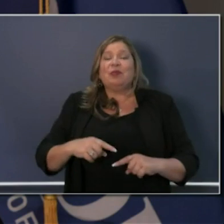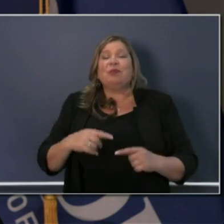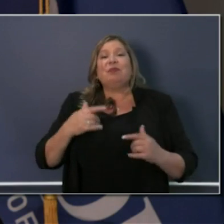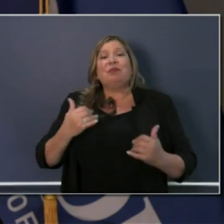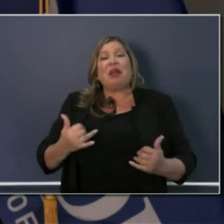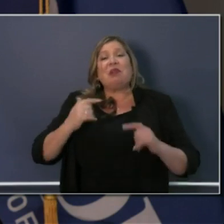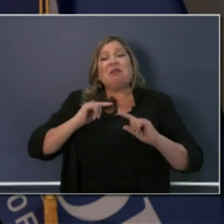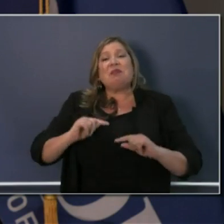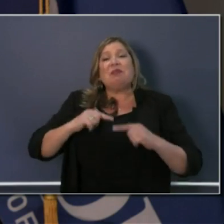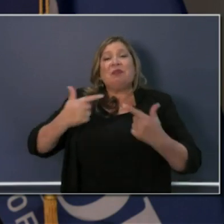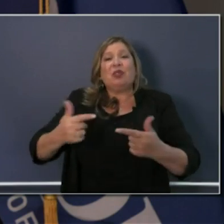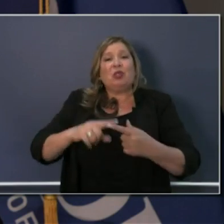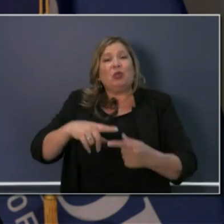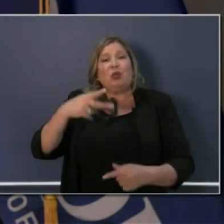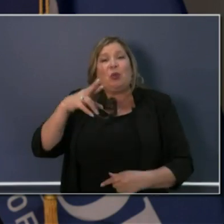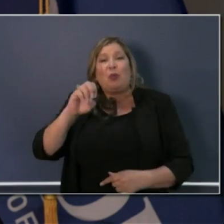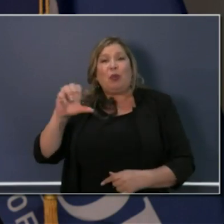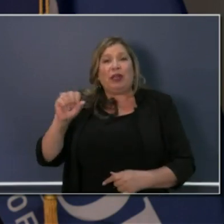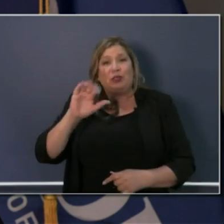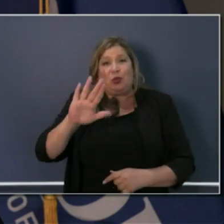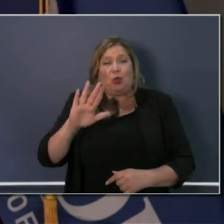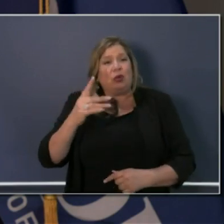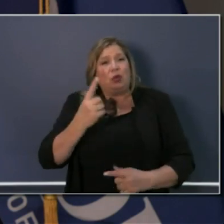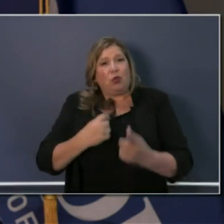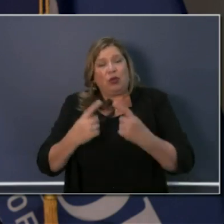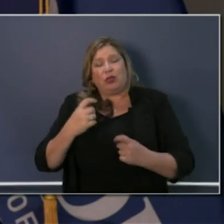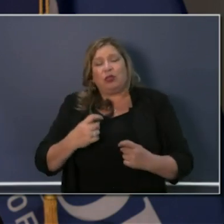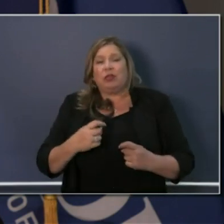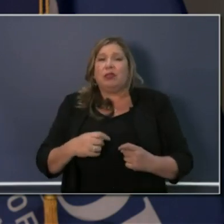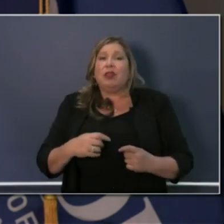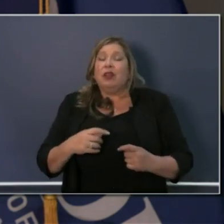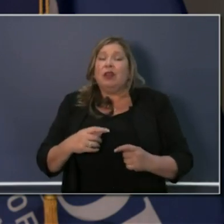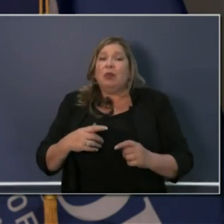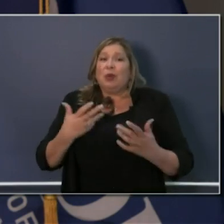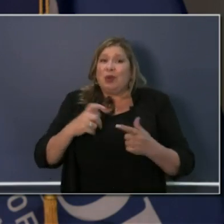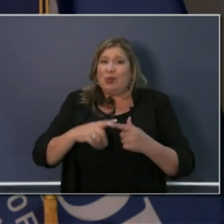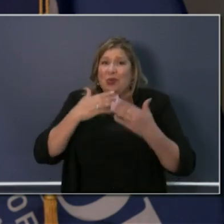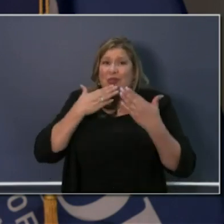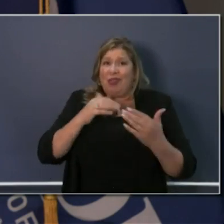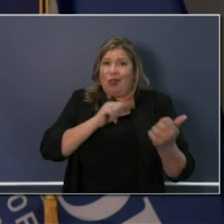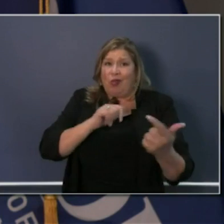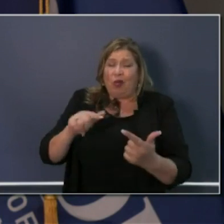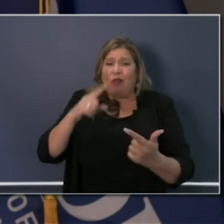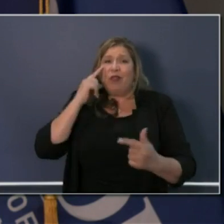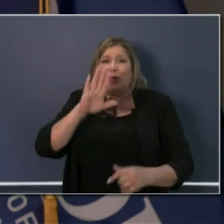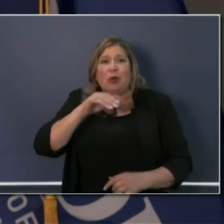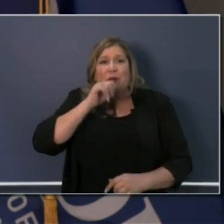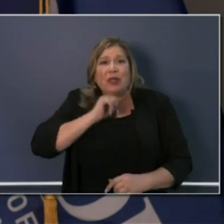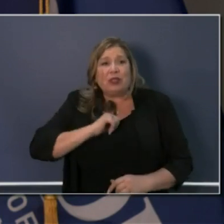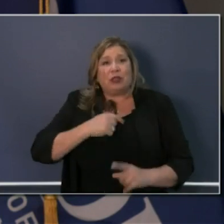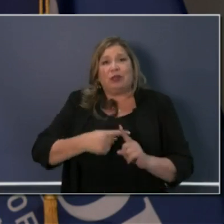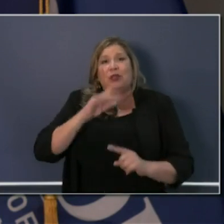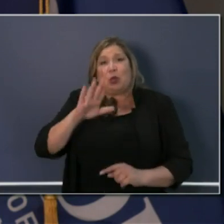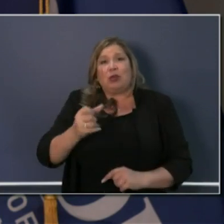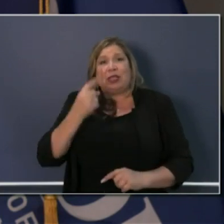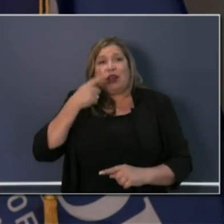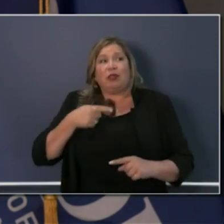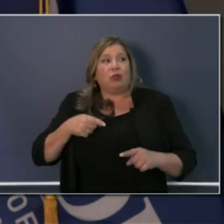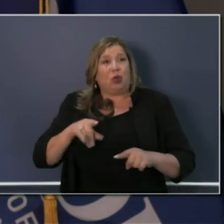press, and again, thank everybody for their remarkable patience and understanding during these very, very challenging times.